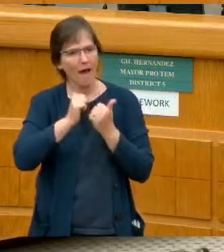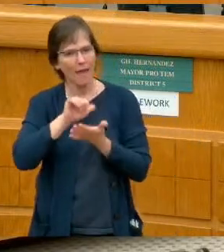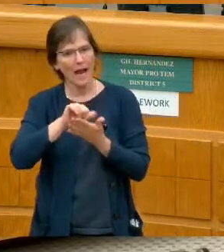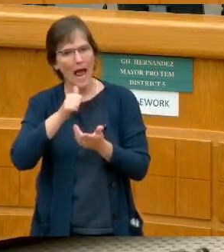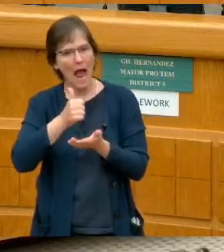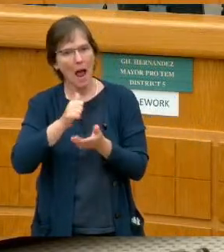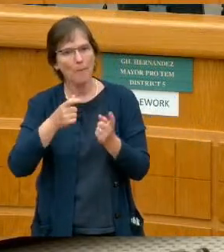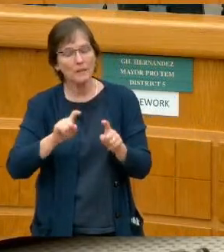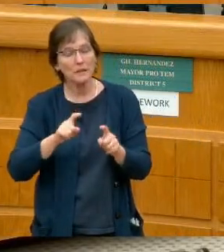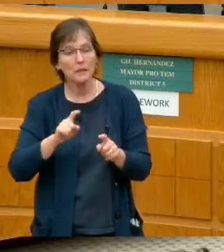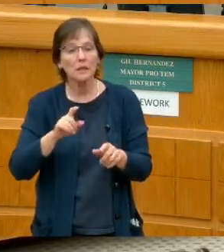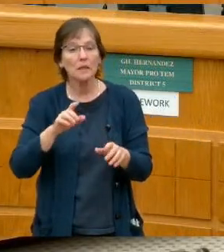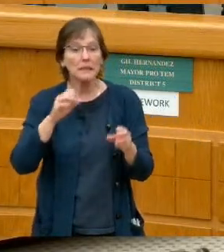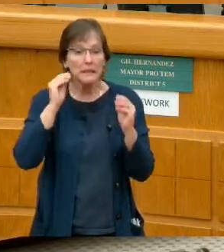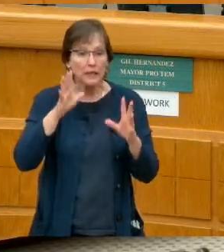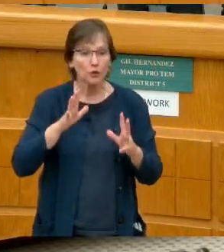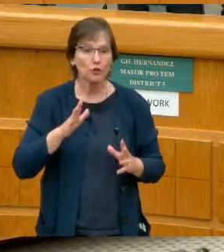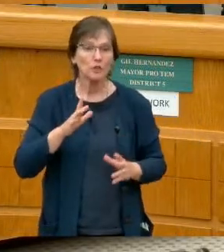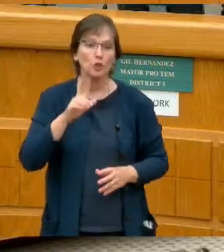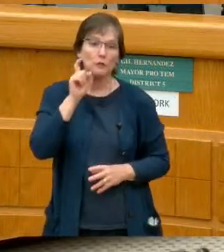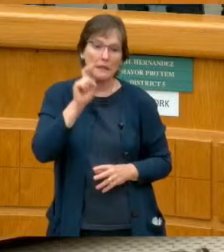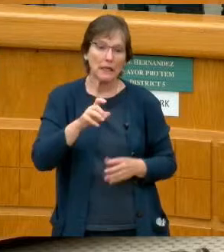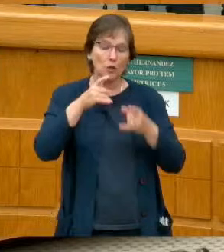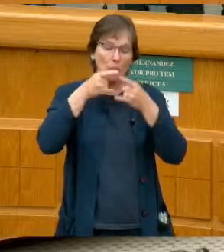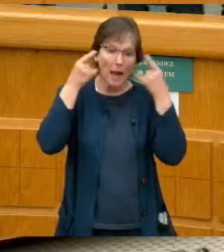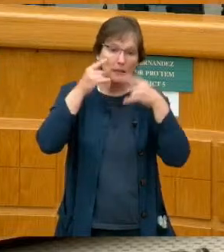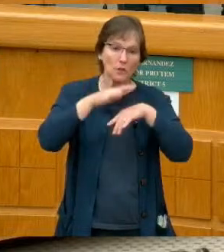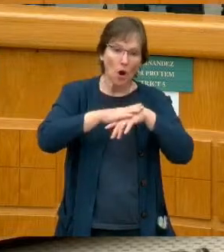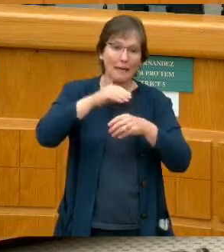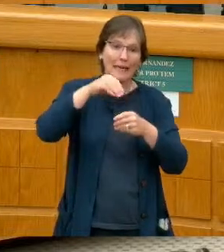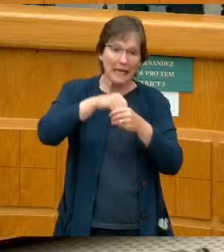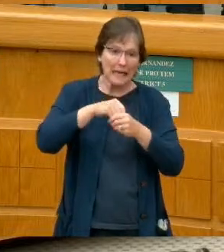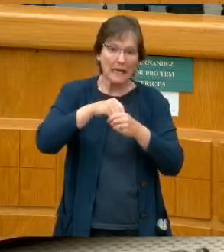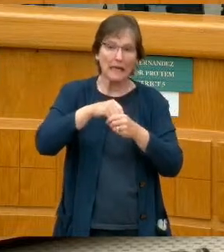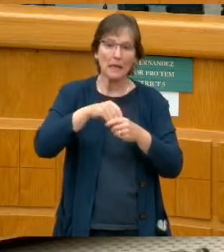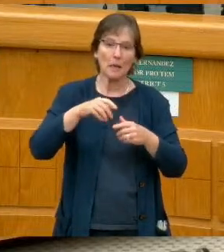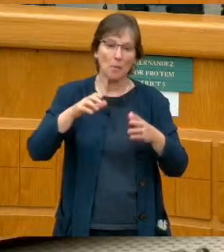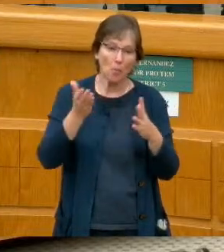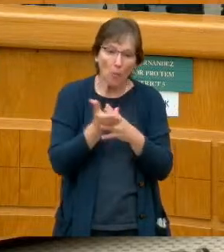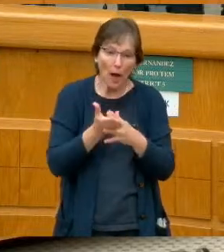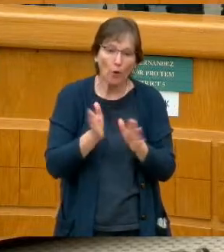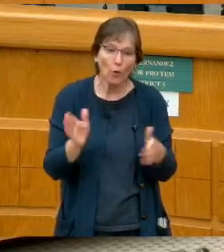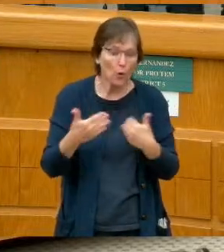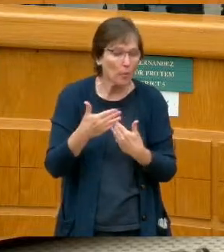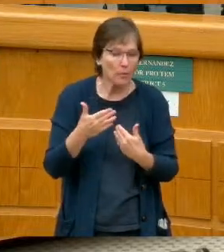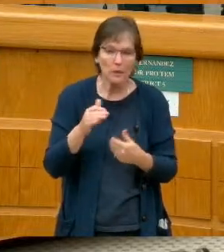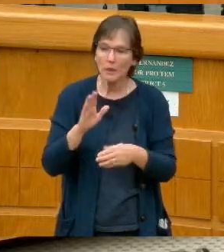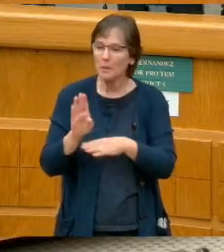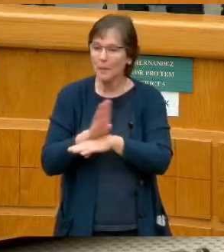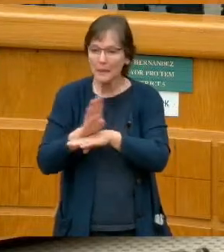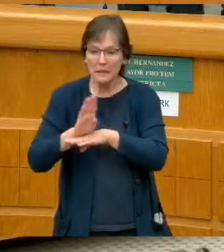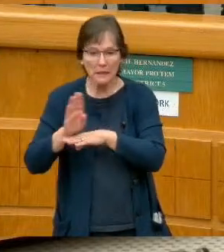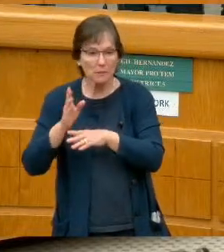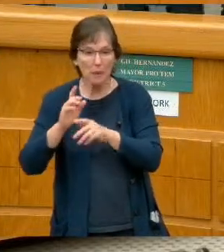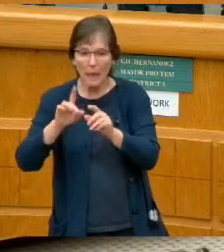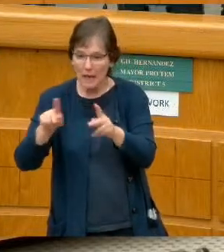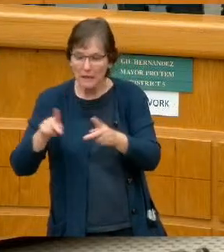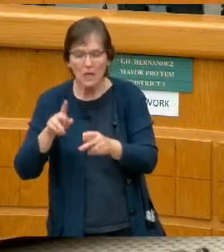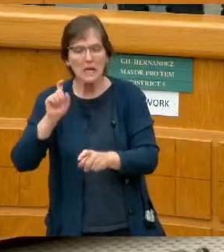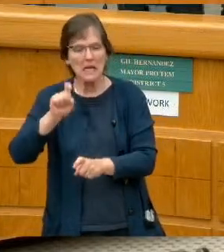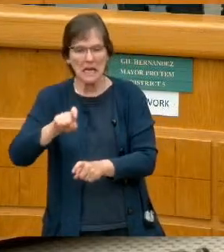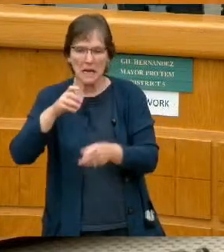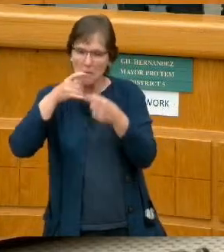Wear your mask. Social distance. Wash your hands as often as possible. Studies show that the more often